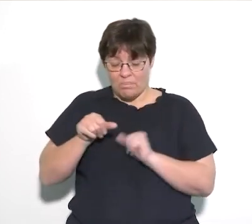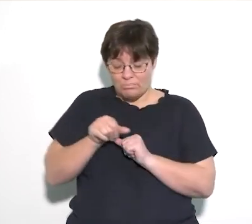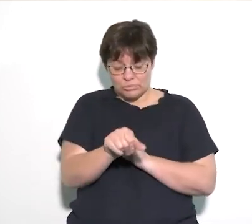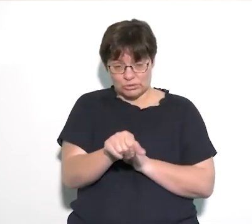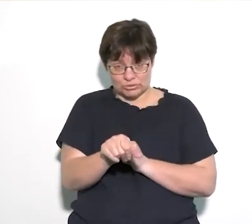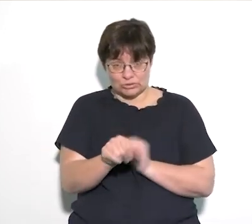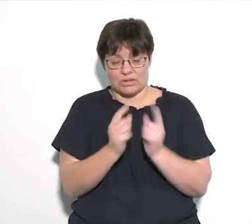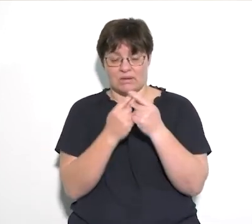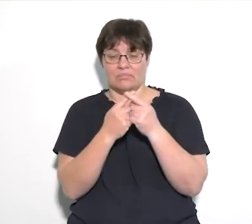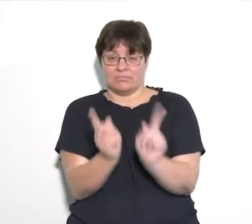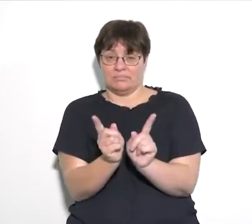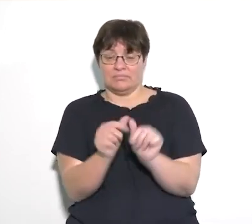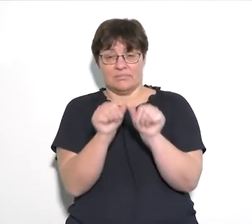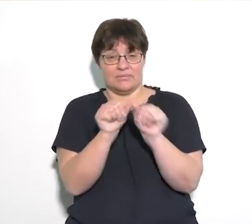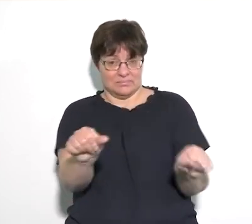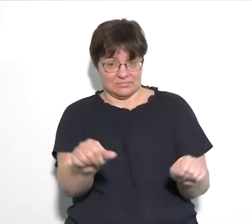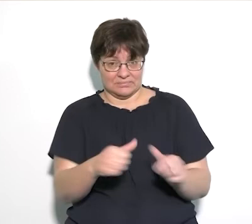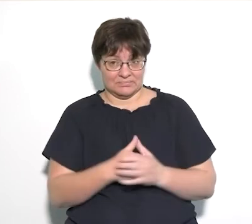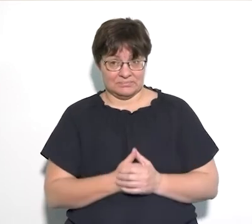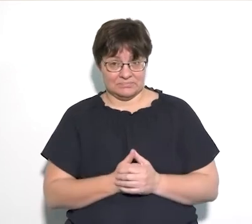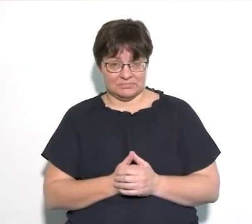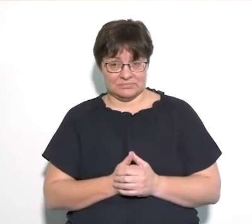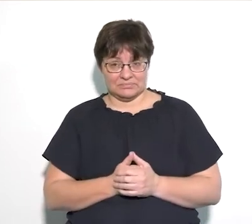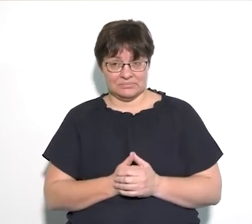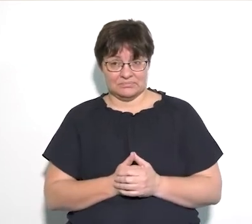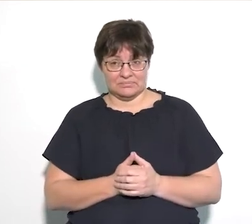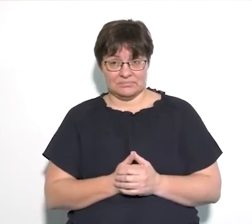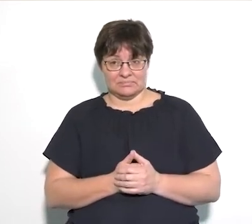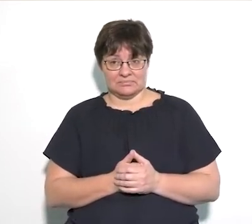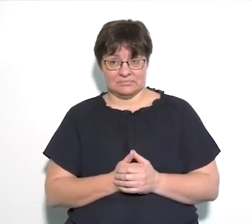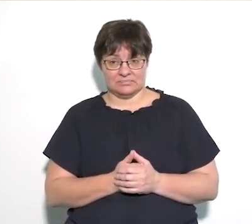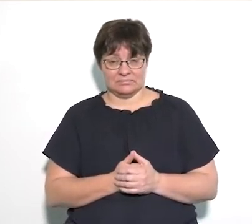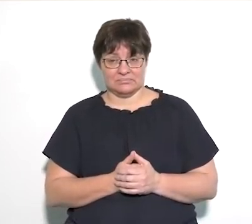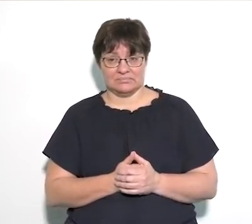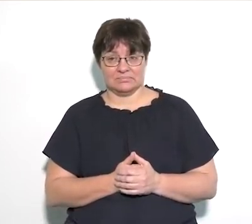And now I will push that through my paper plate.